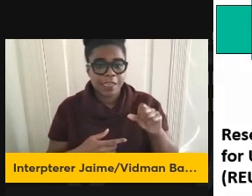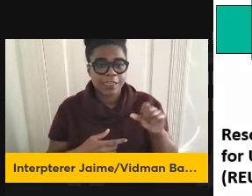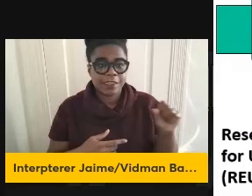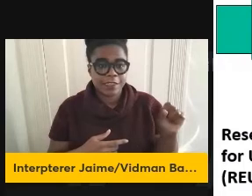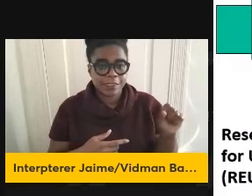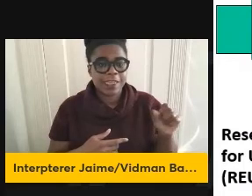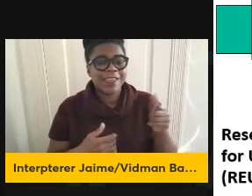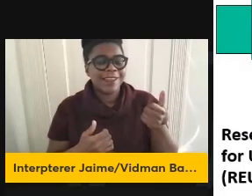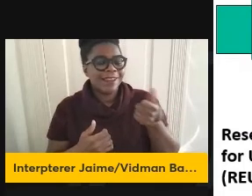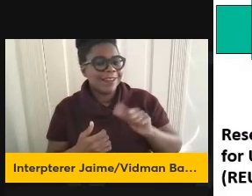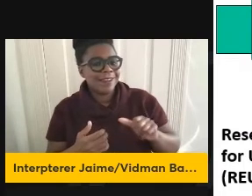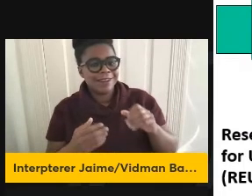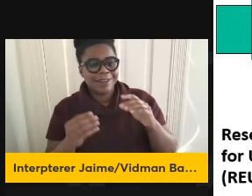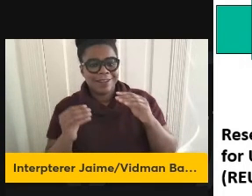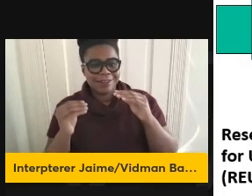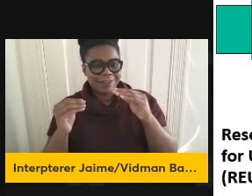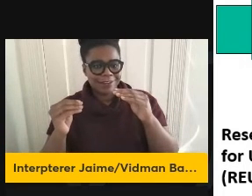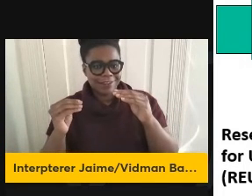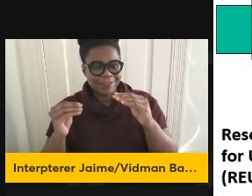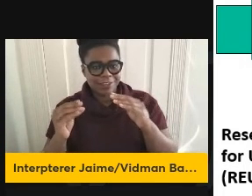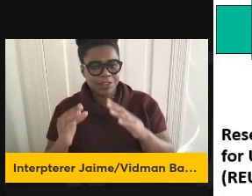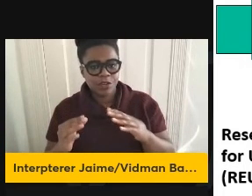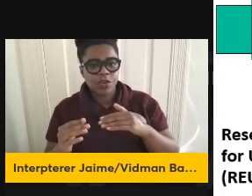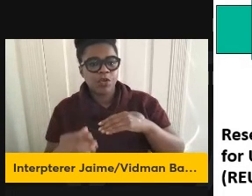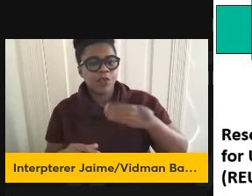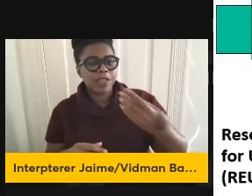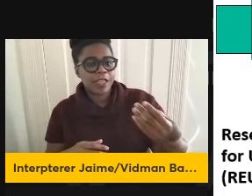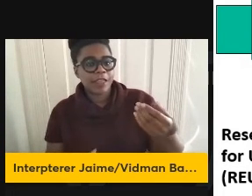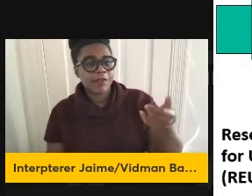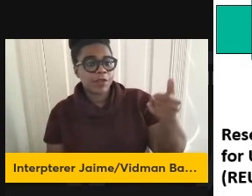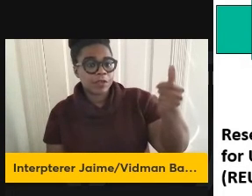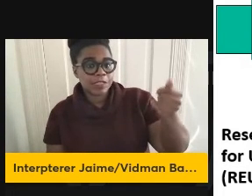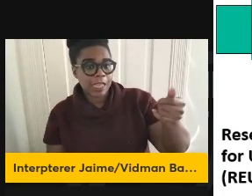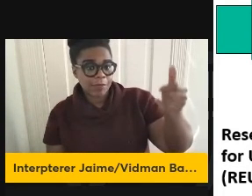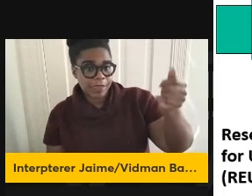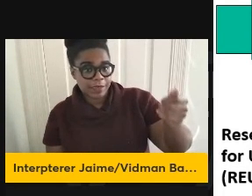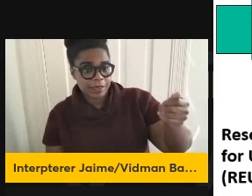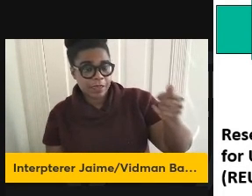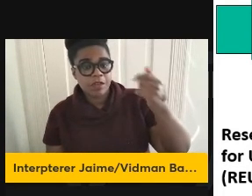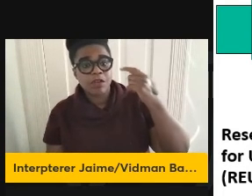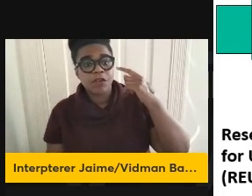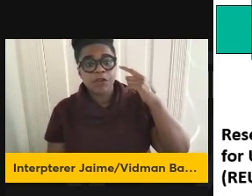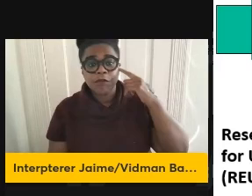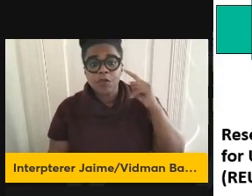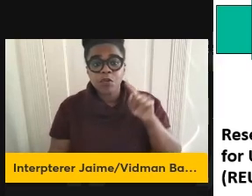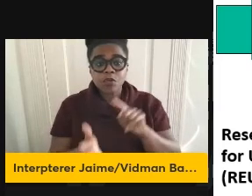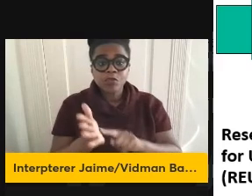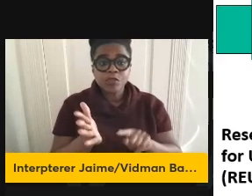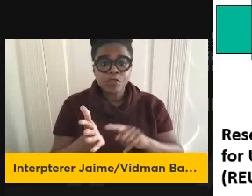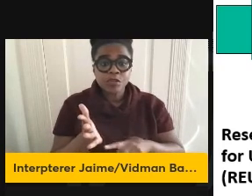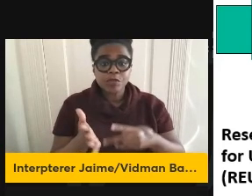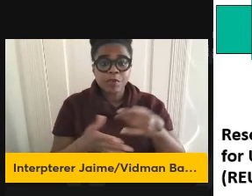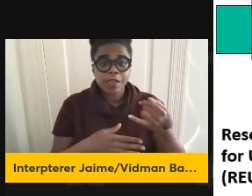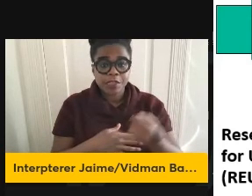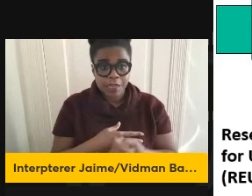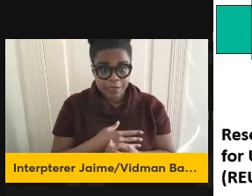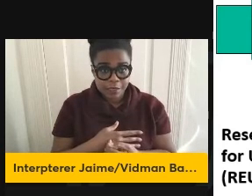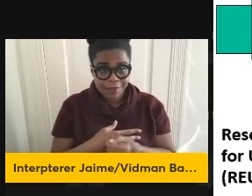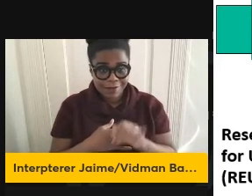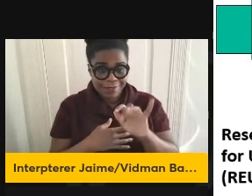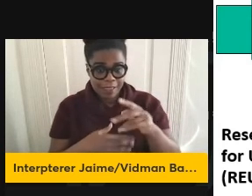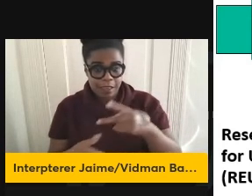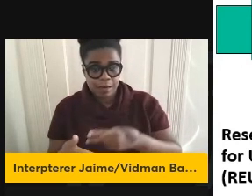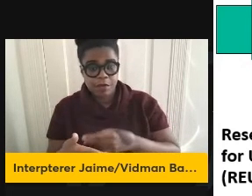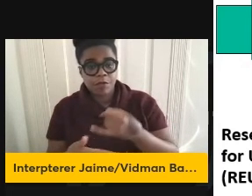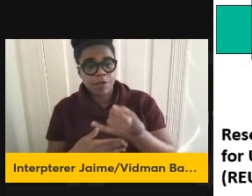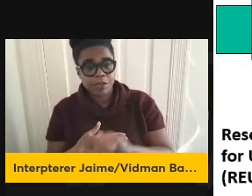faculty. We provide a stipend to you for doing a research project, and you can take that research project